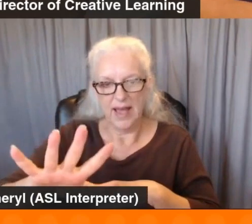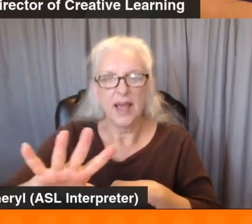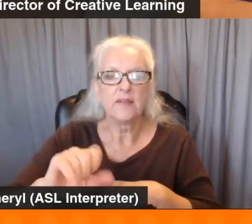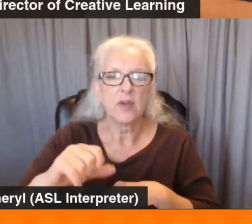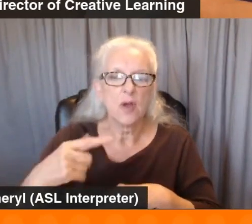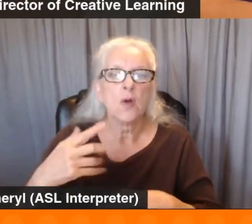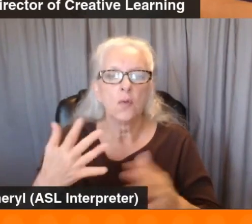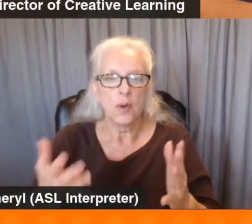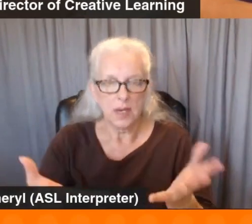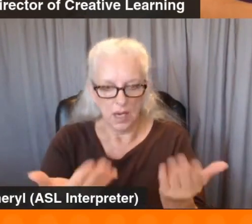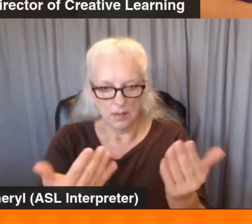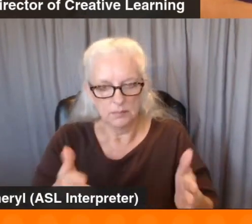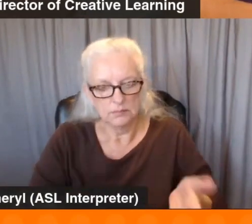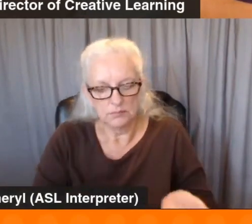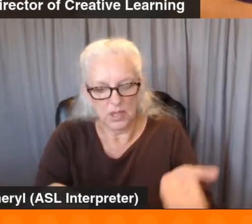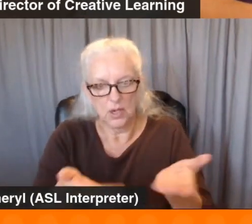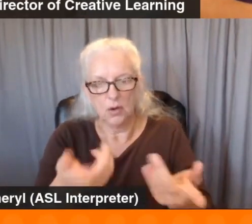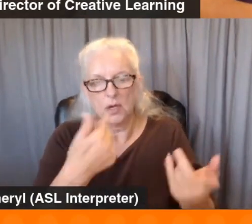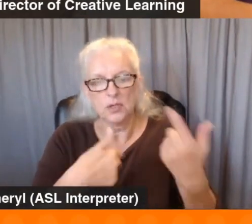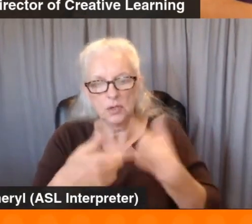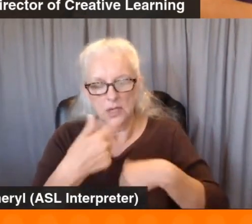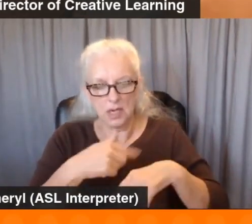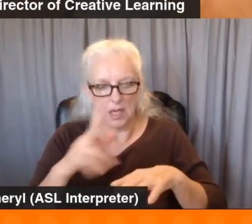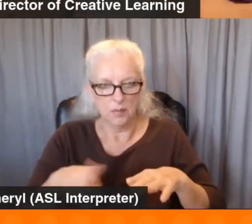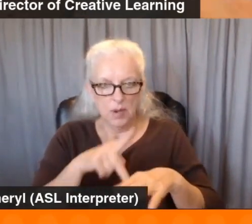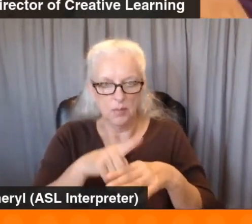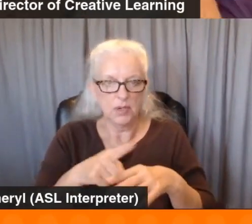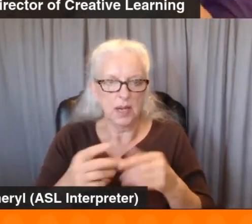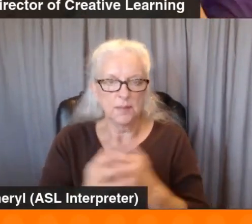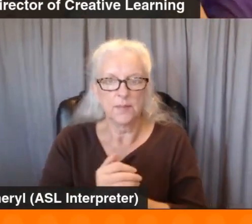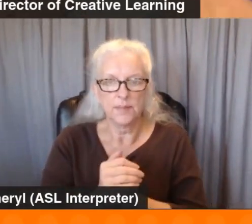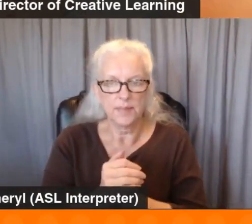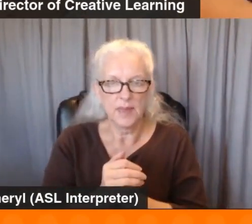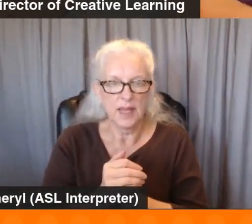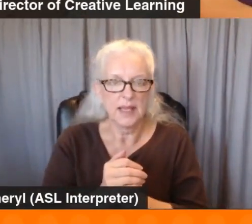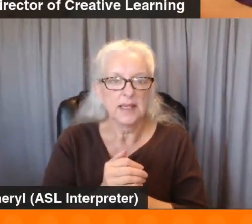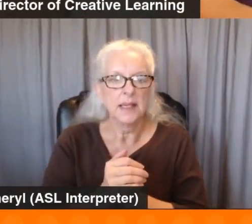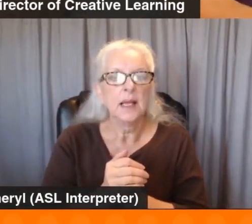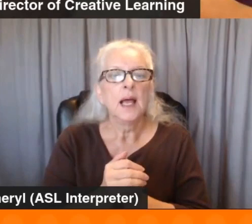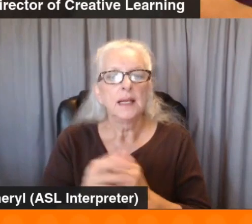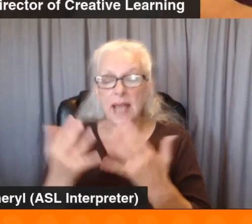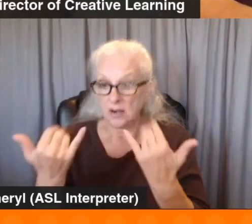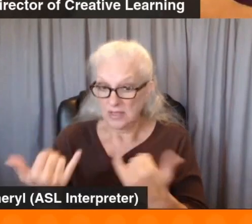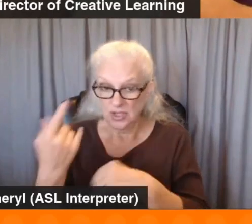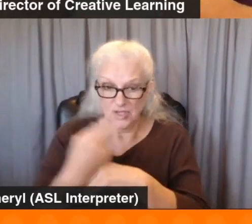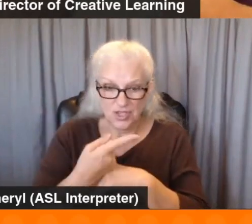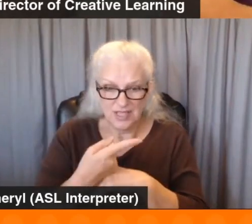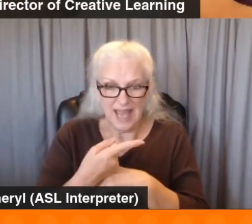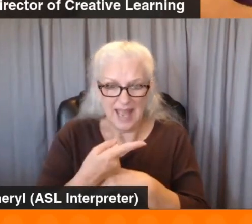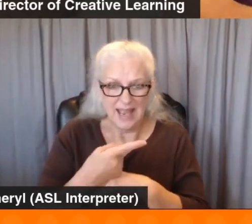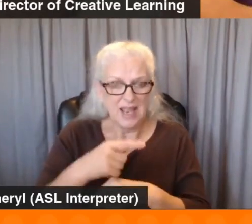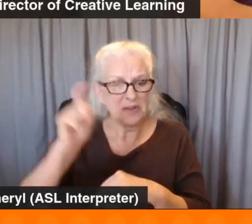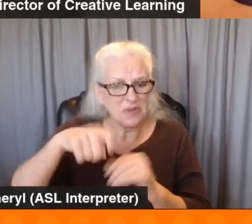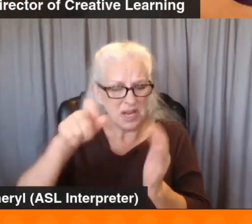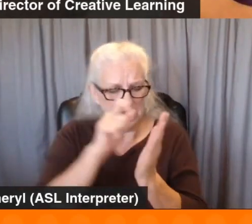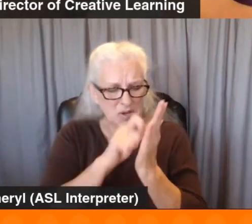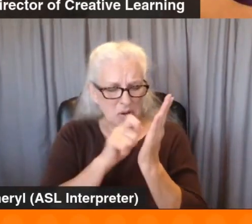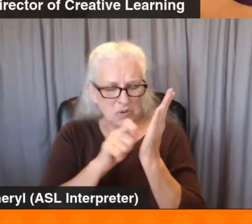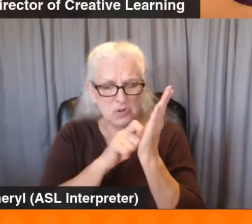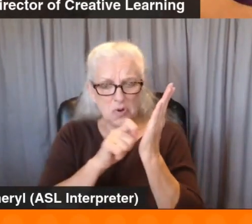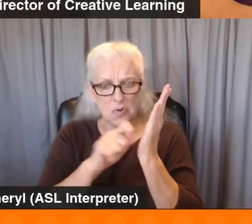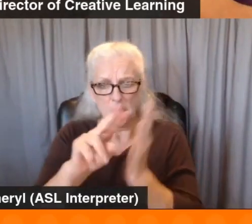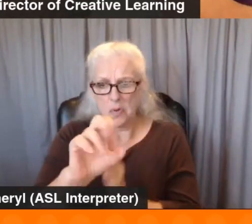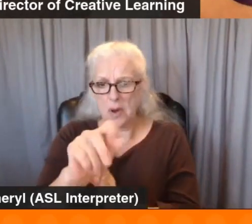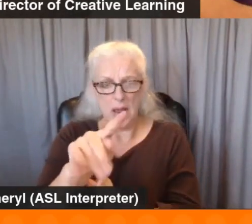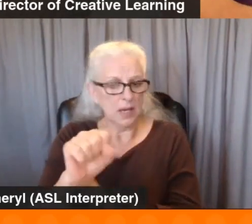today. So there's no need to take detailed notes throughout the day because all of our sessions, other than the social sessions, will